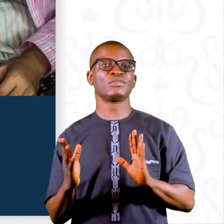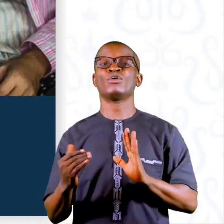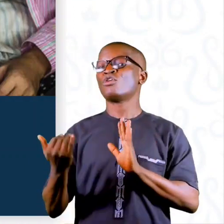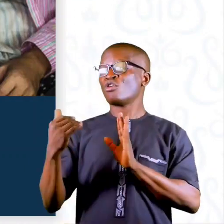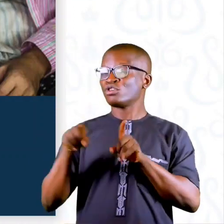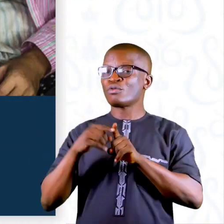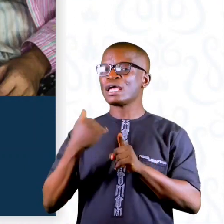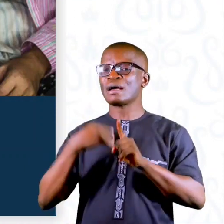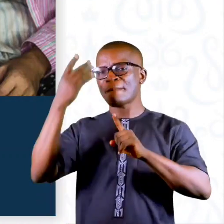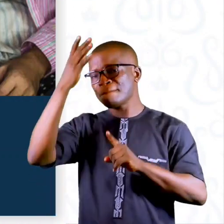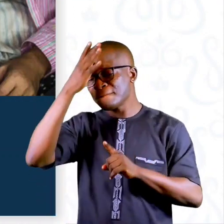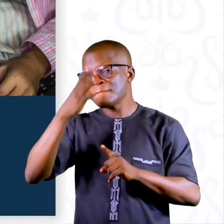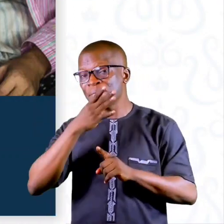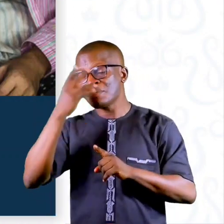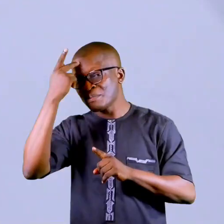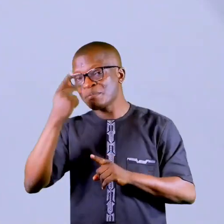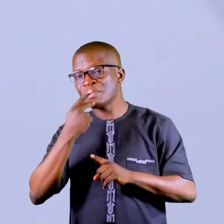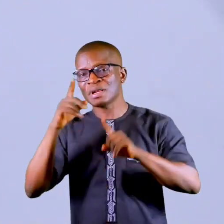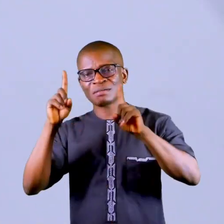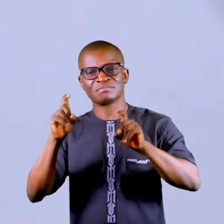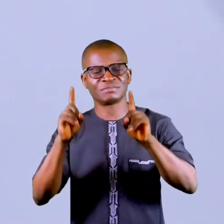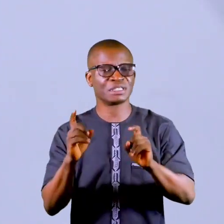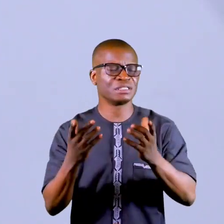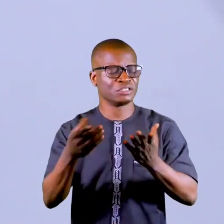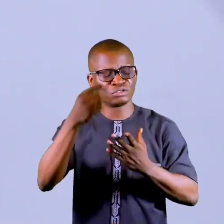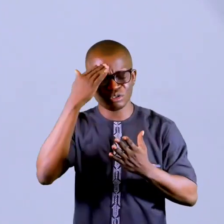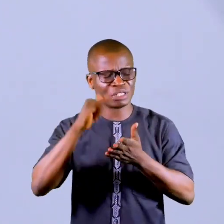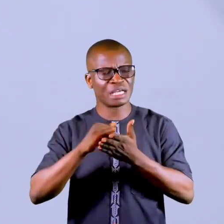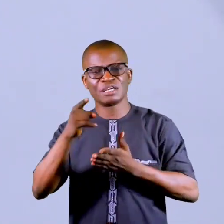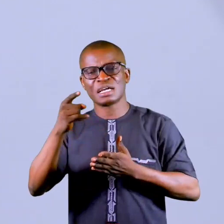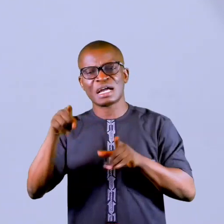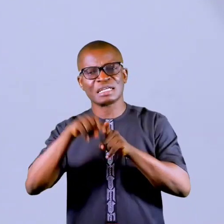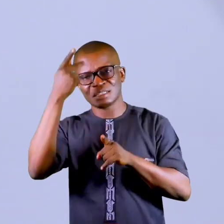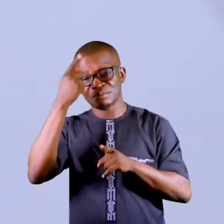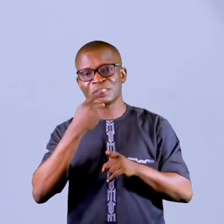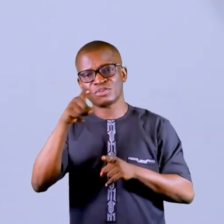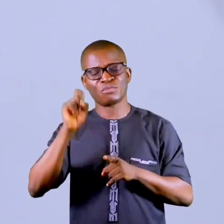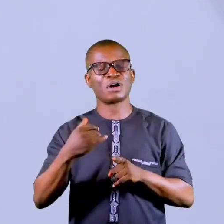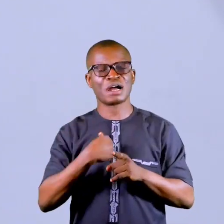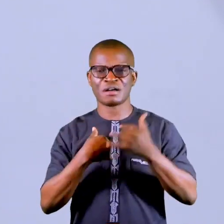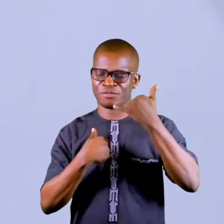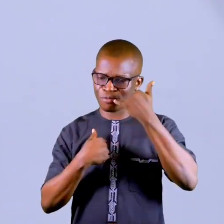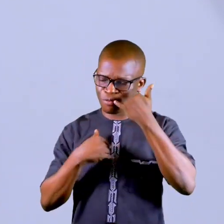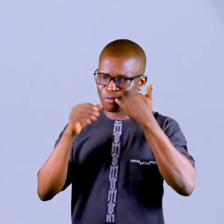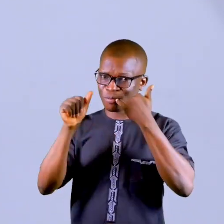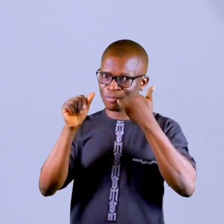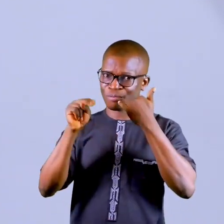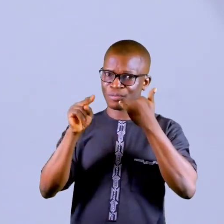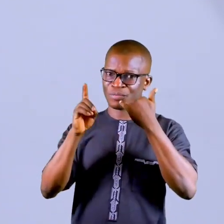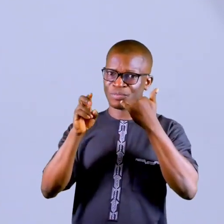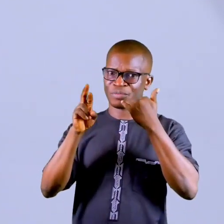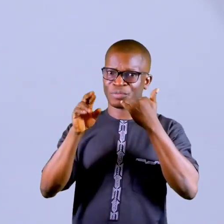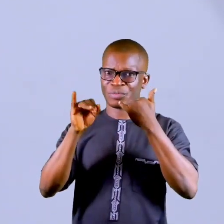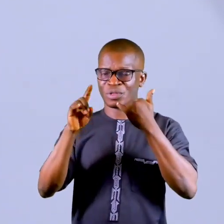as Parent Text. And this, with the Parent Chat, of course, you need to have an Android phone, or because